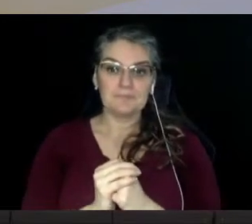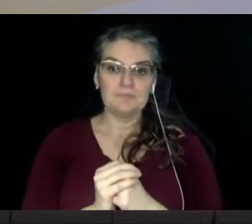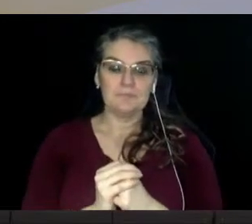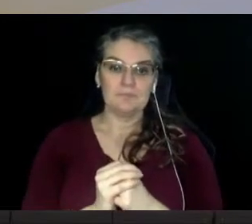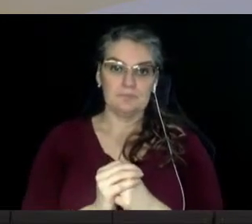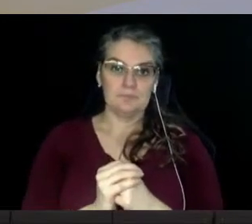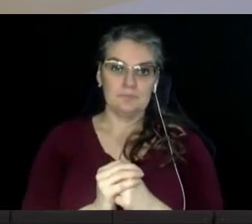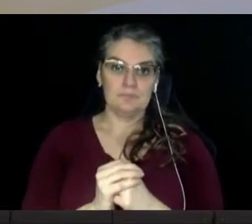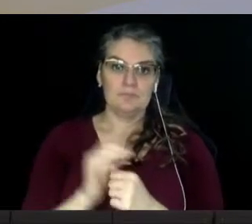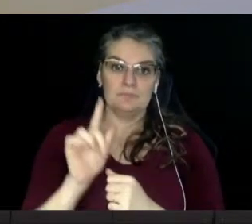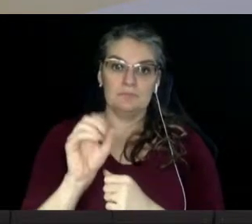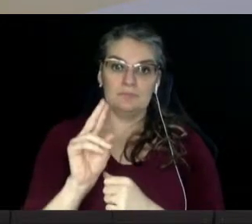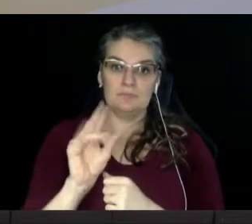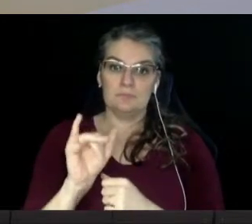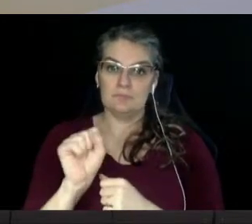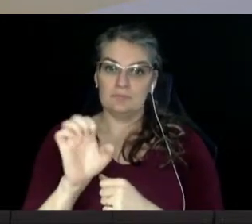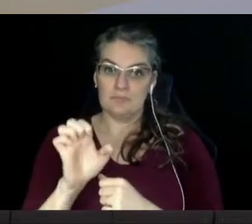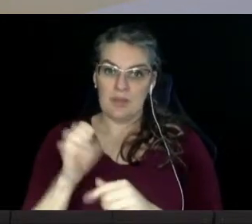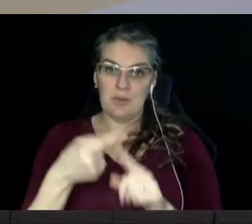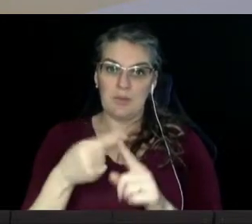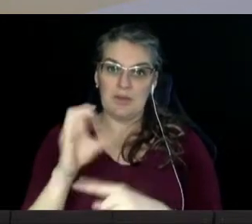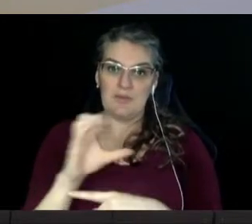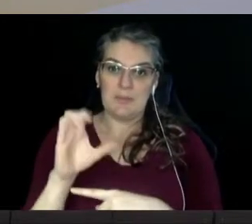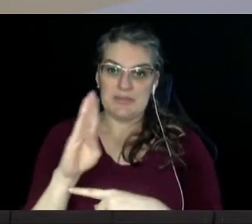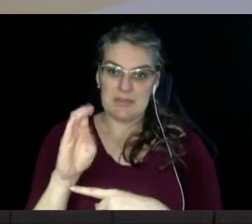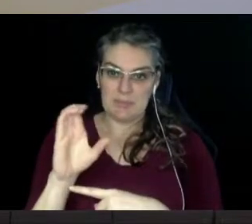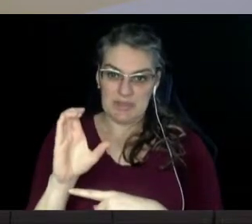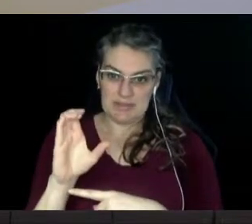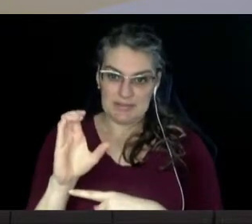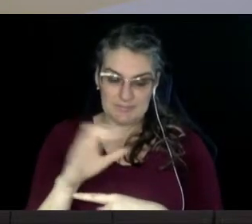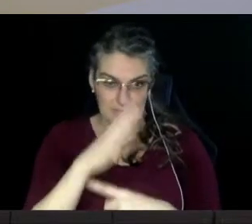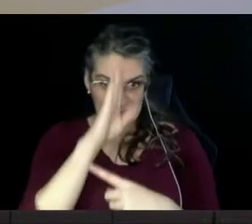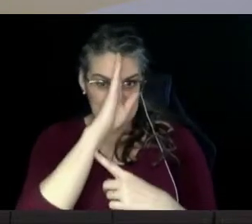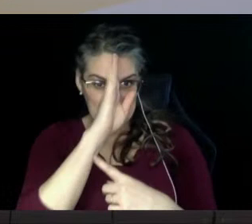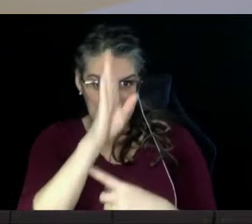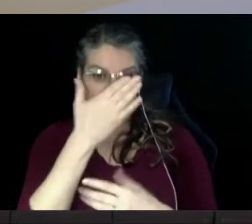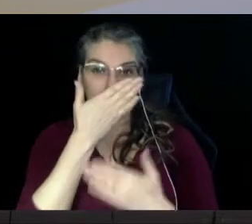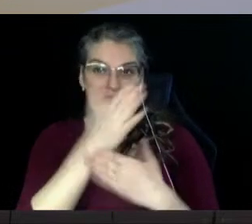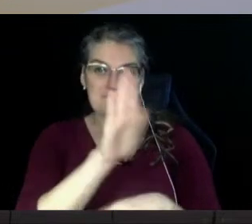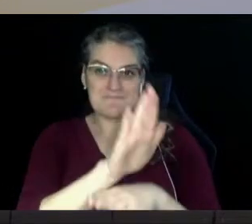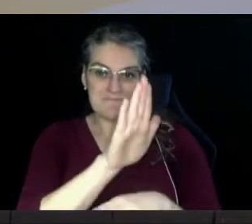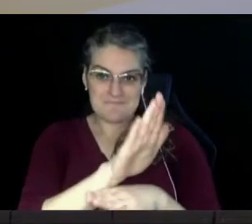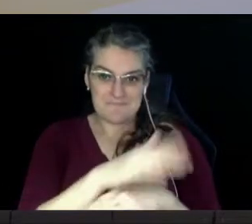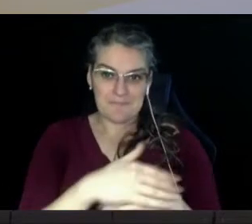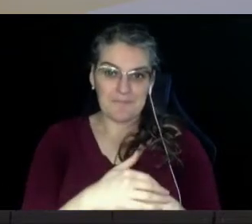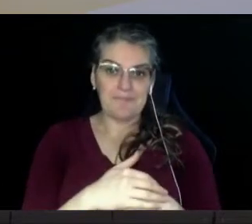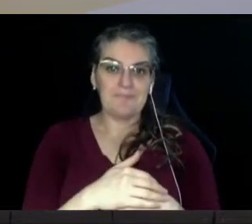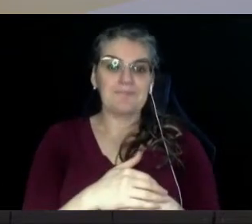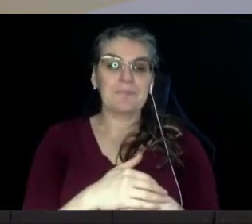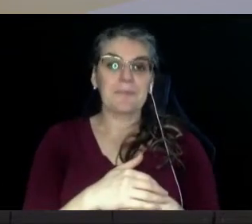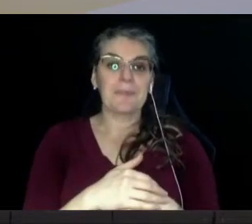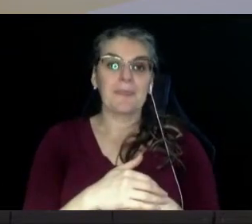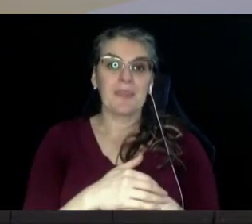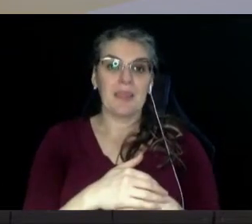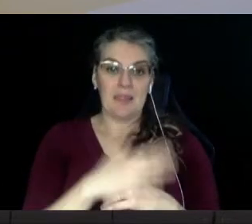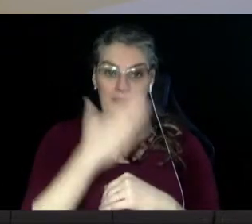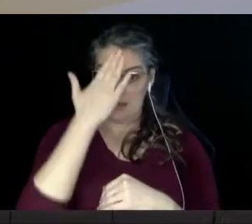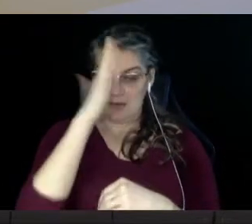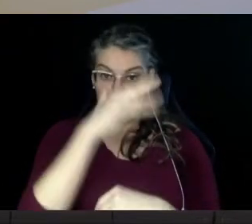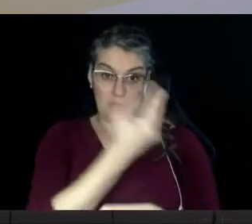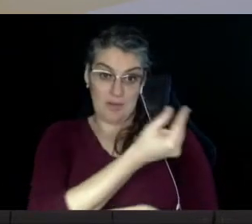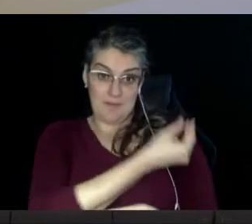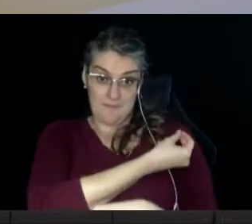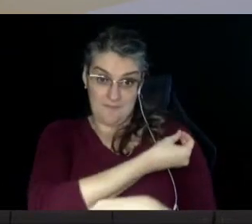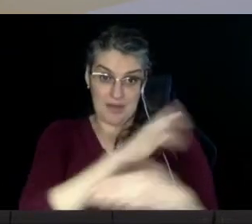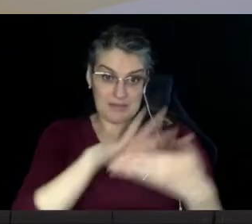Louise Martin, CBC. Hi, and good afternoon to both of you. Dr. Morrison, I know the vaccine rollout is ramping